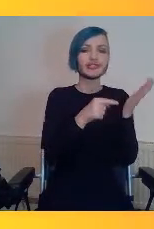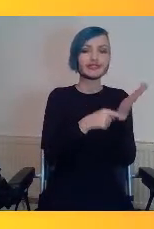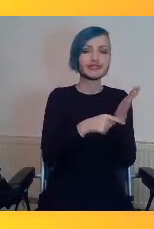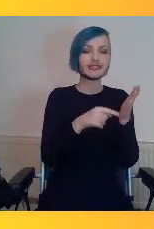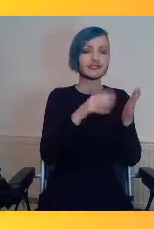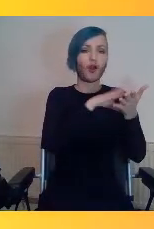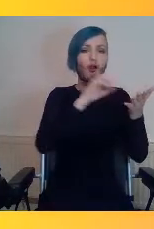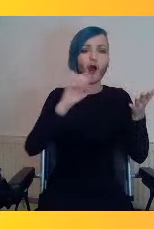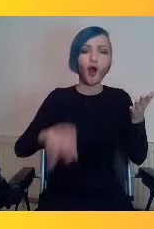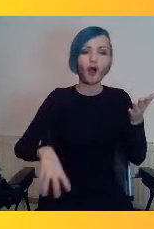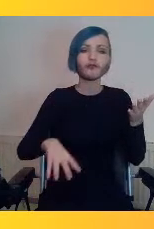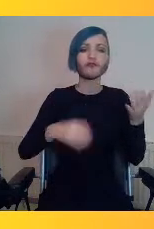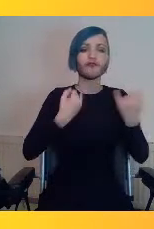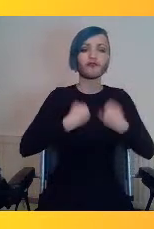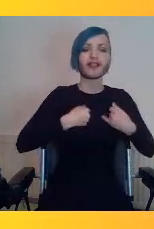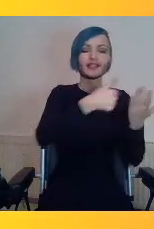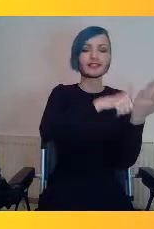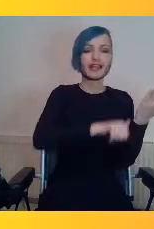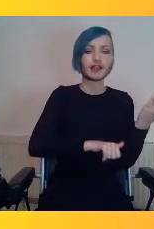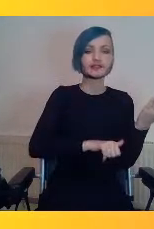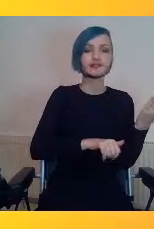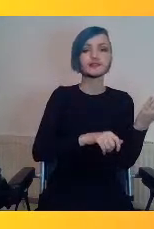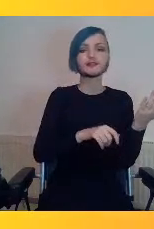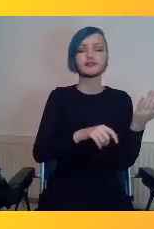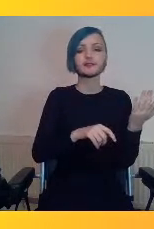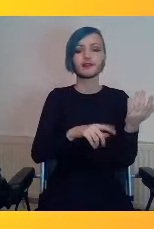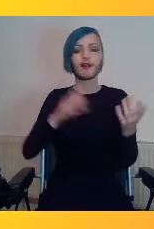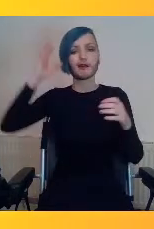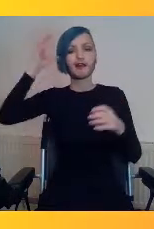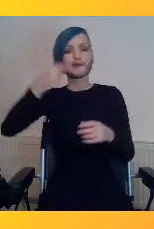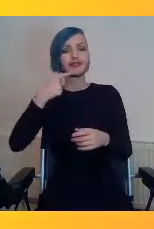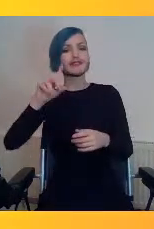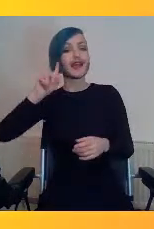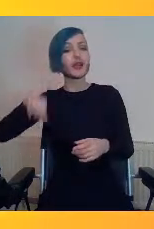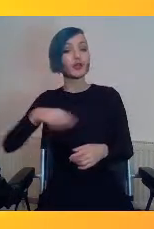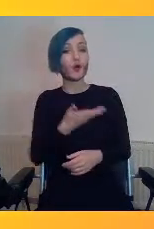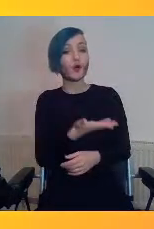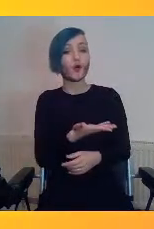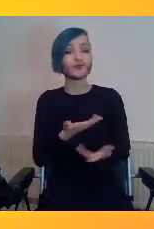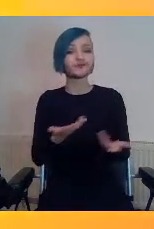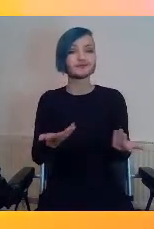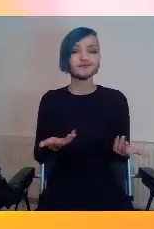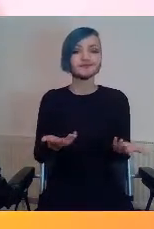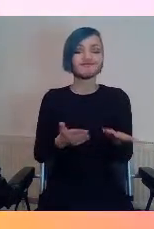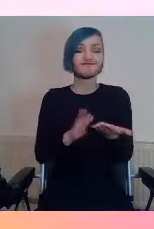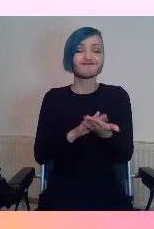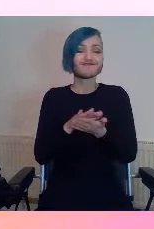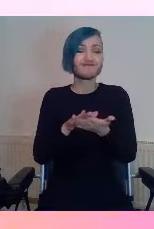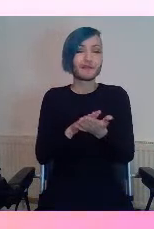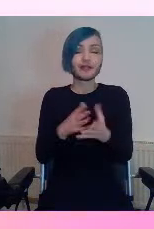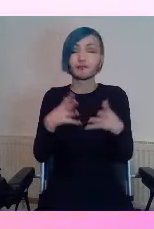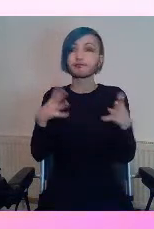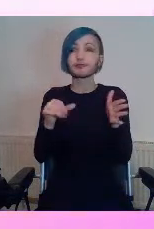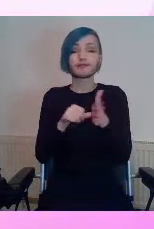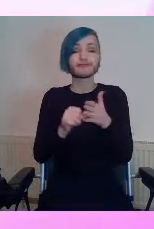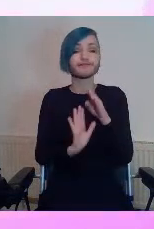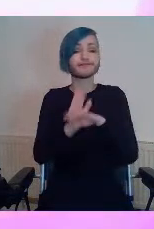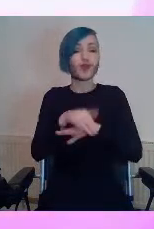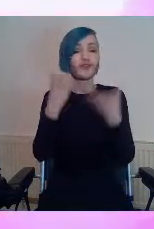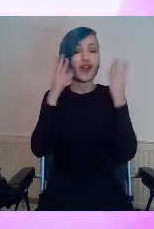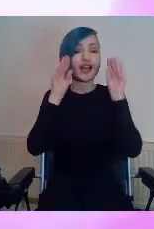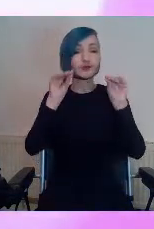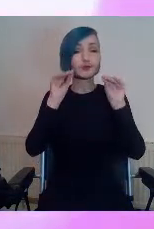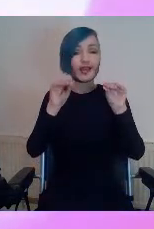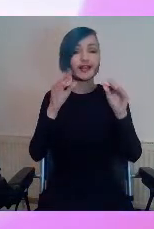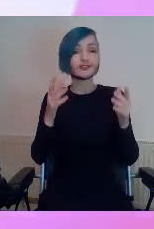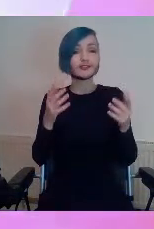It's really means that there is a huge educational problem in Poland. Also,